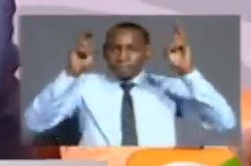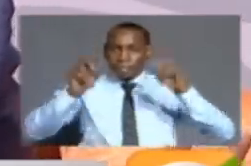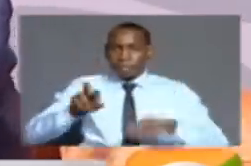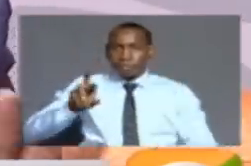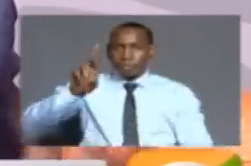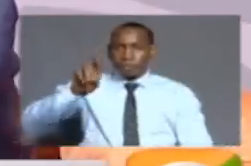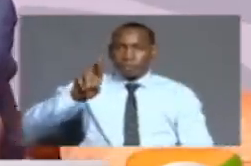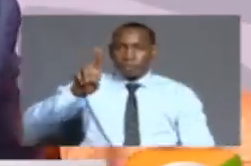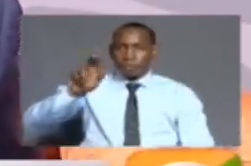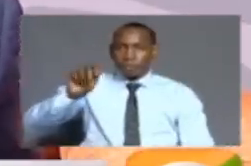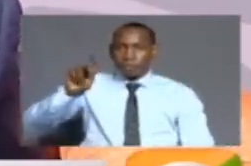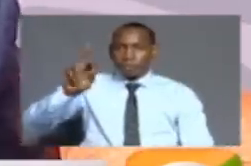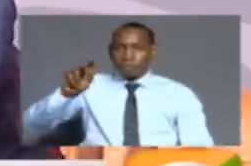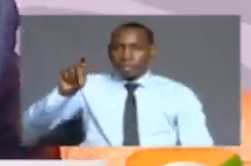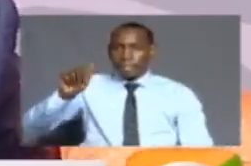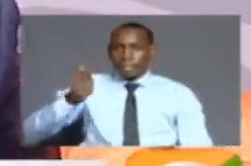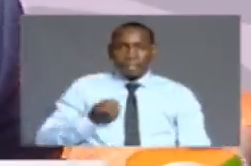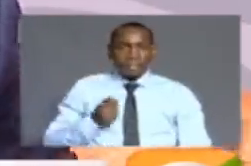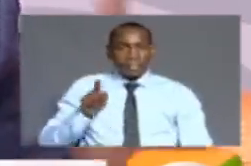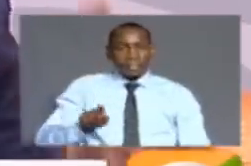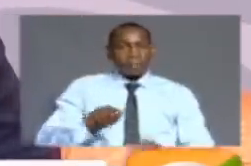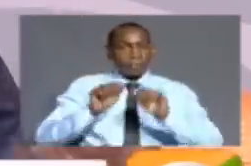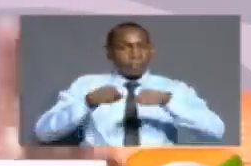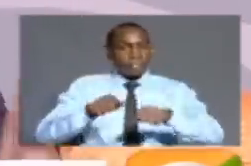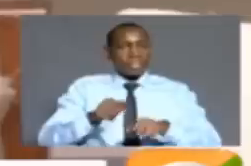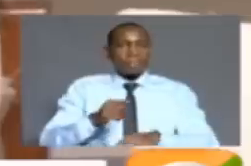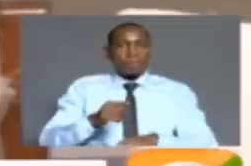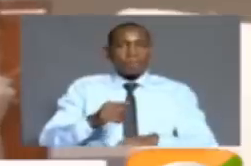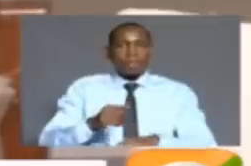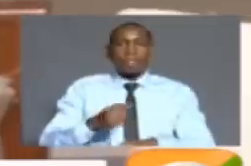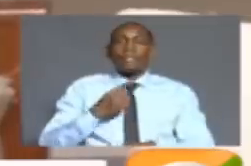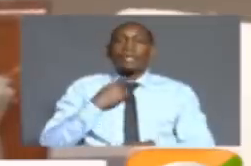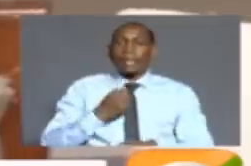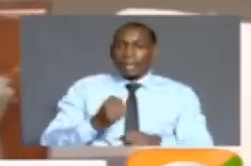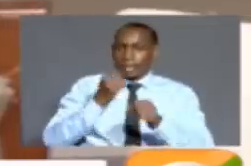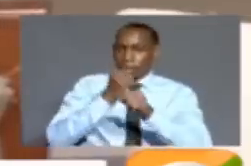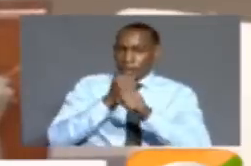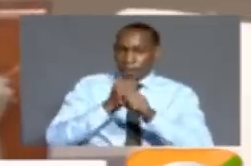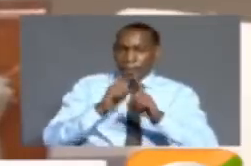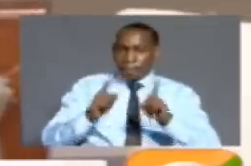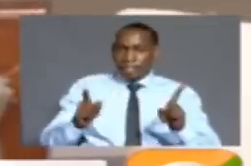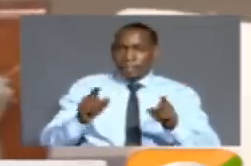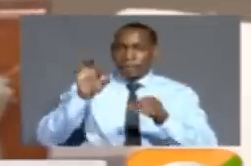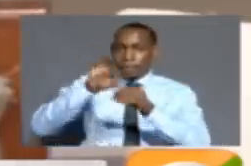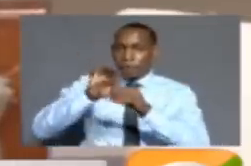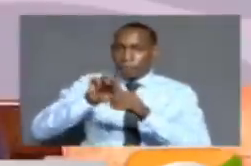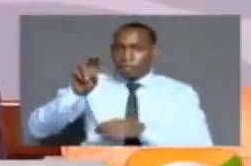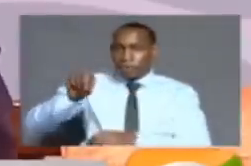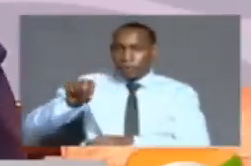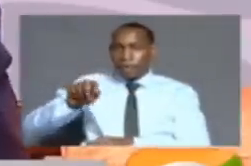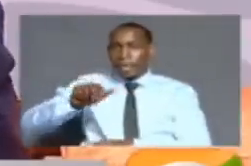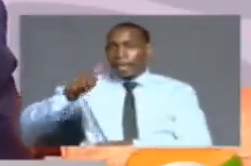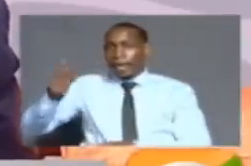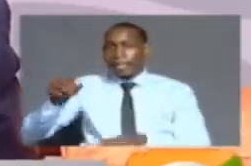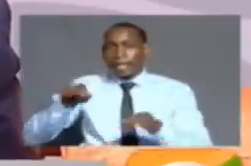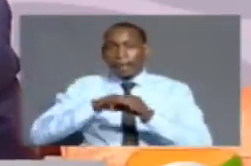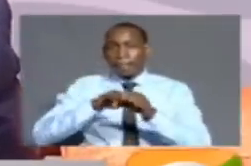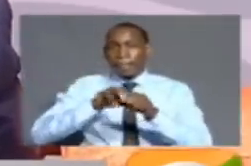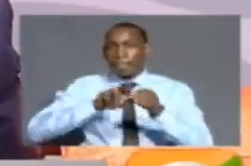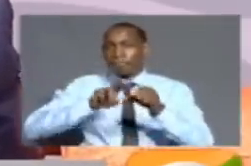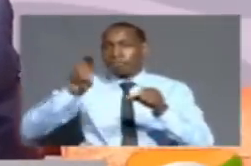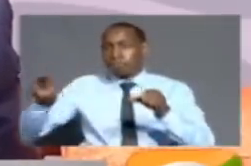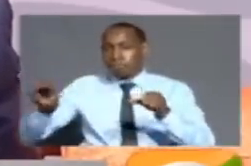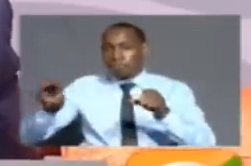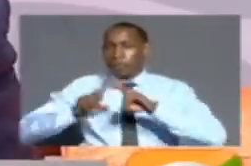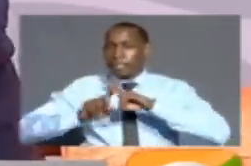yes. she may not really like what she did, but I like the fact that she stood there and voted no. Others ran away. Mm-hmm.